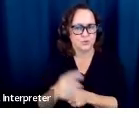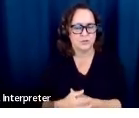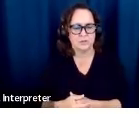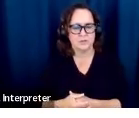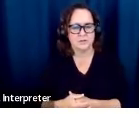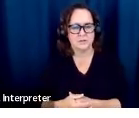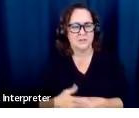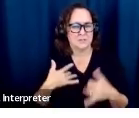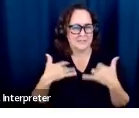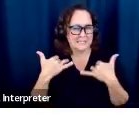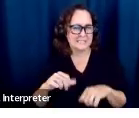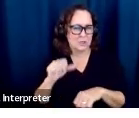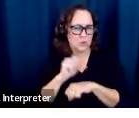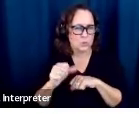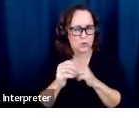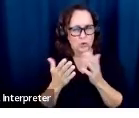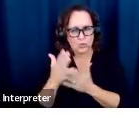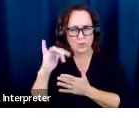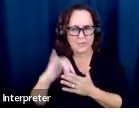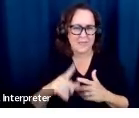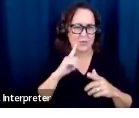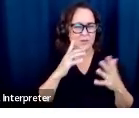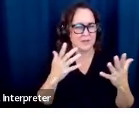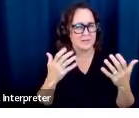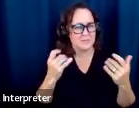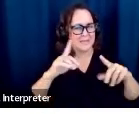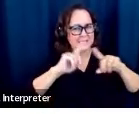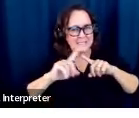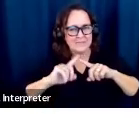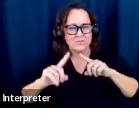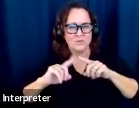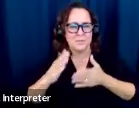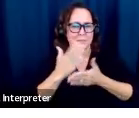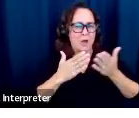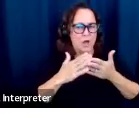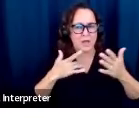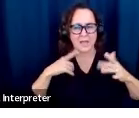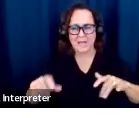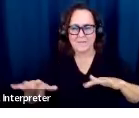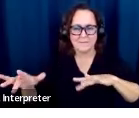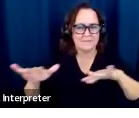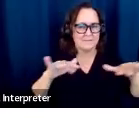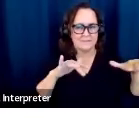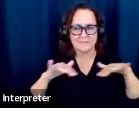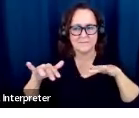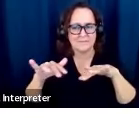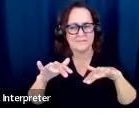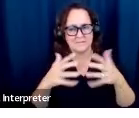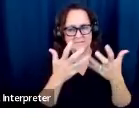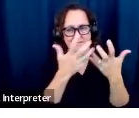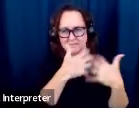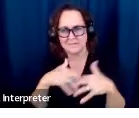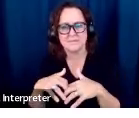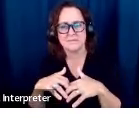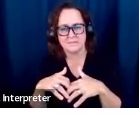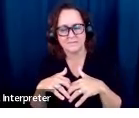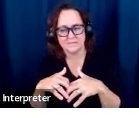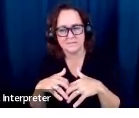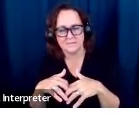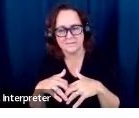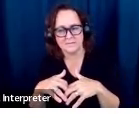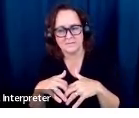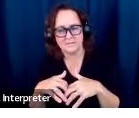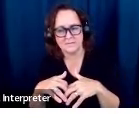But we're still working through that. There's a lot of different moving pieces and parts that are all